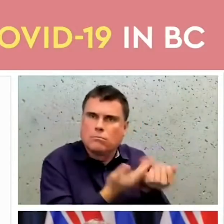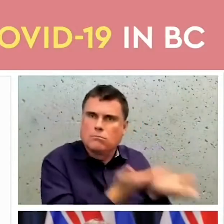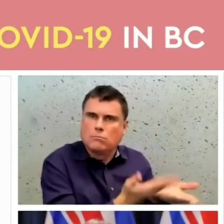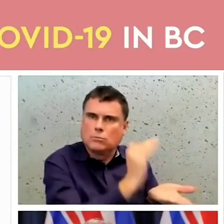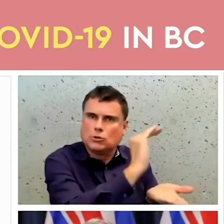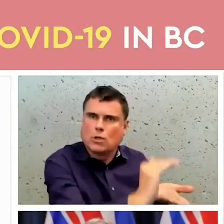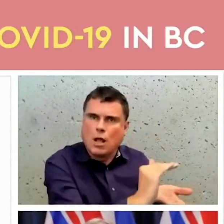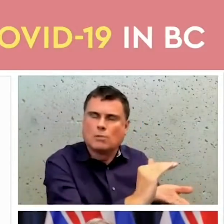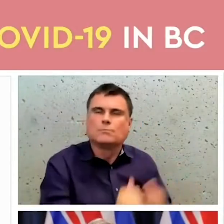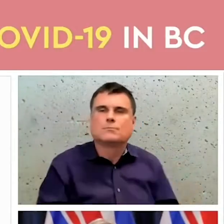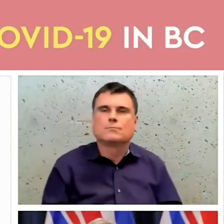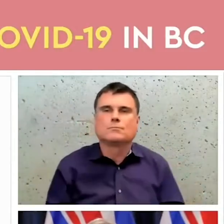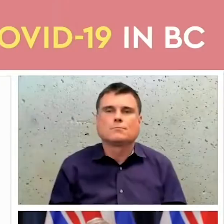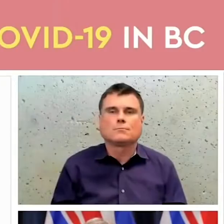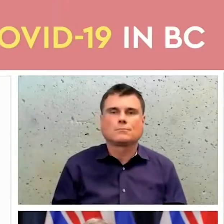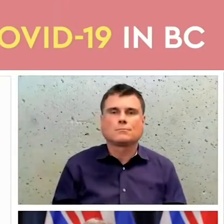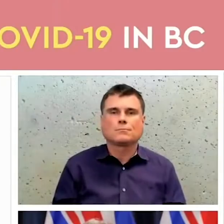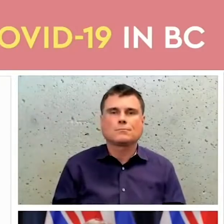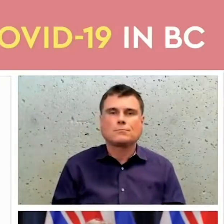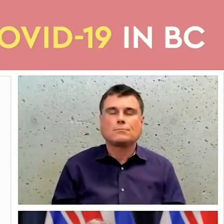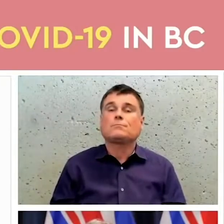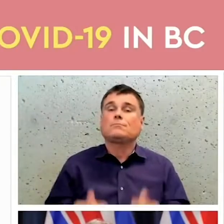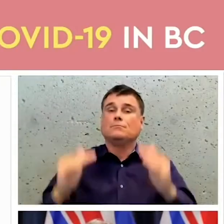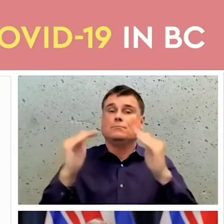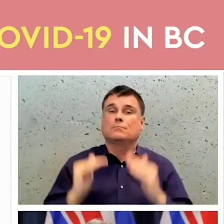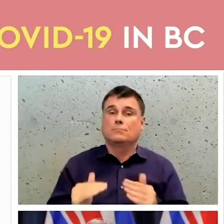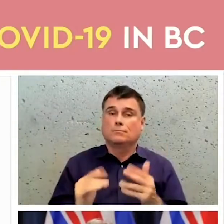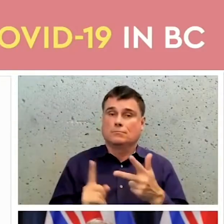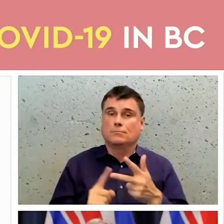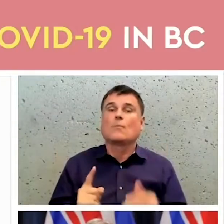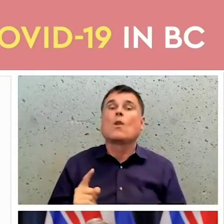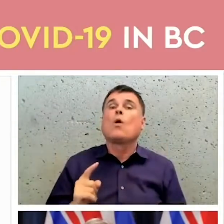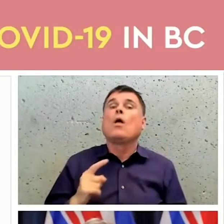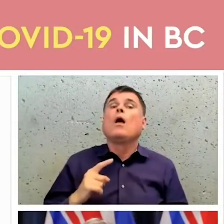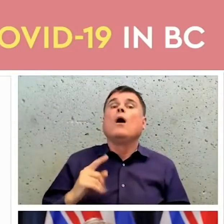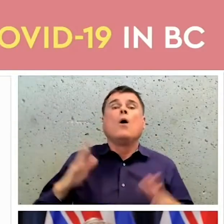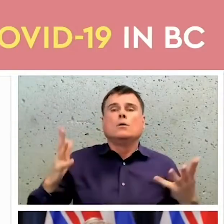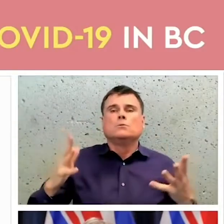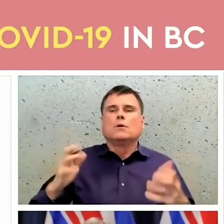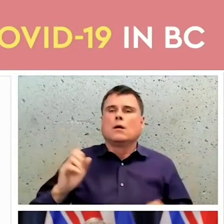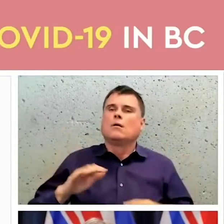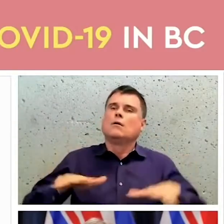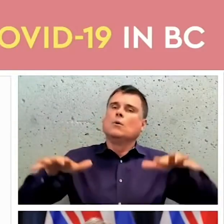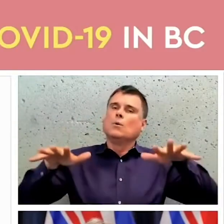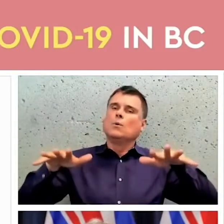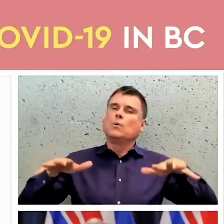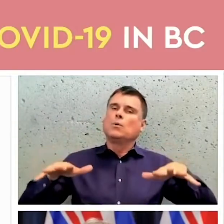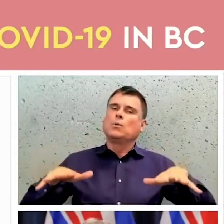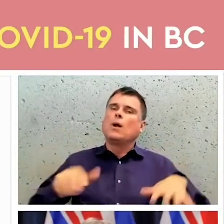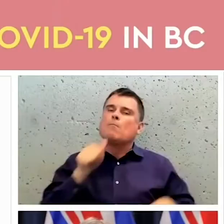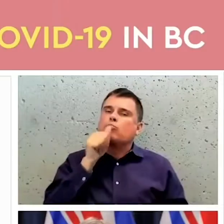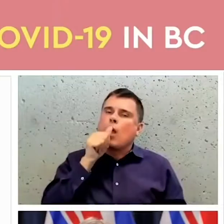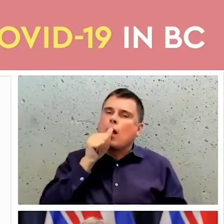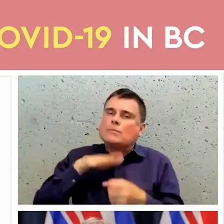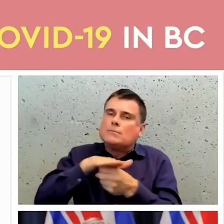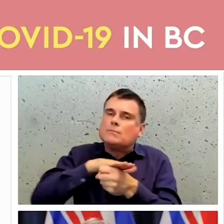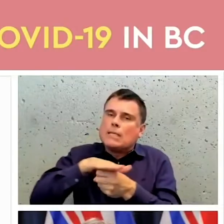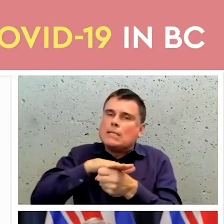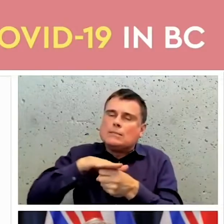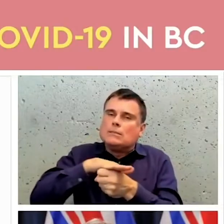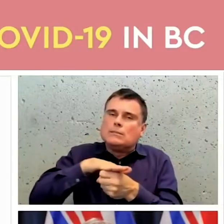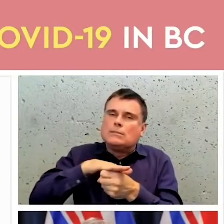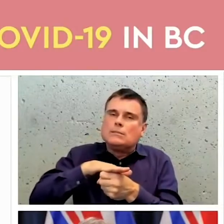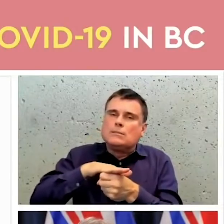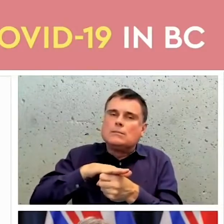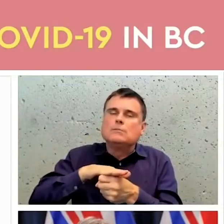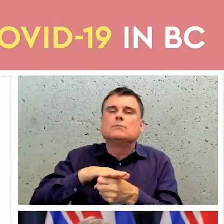with children who need that as part of their vaccination experience and who need help with the needle anxiety.